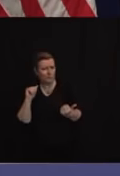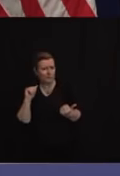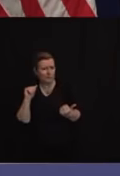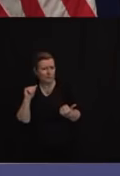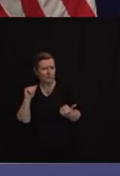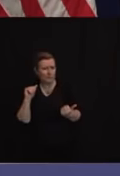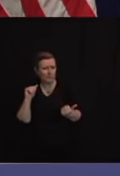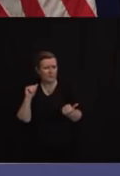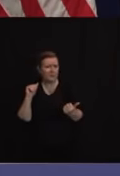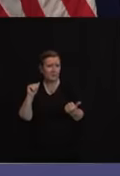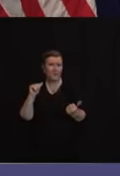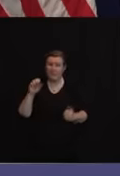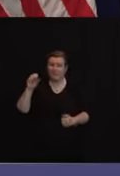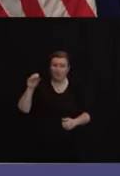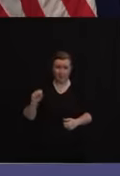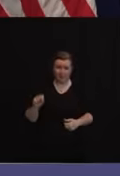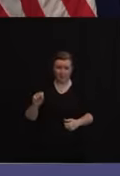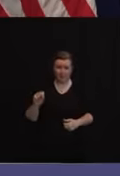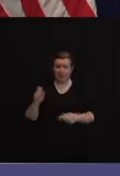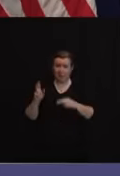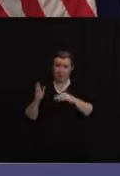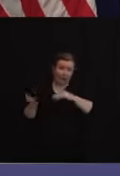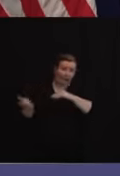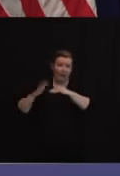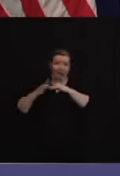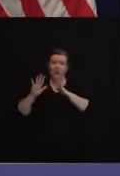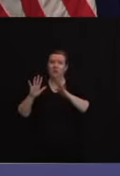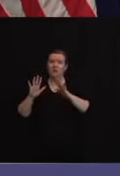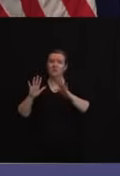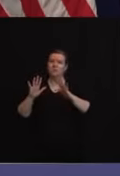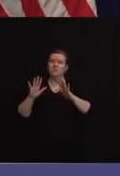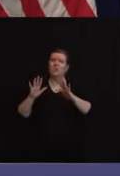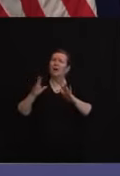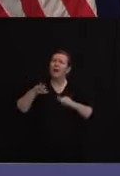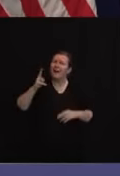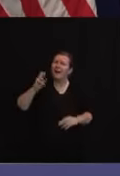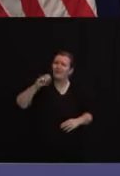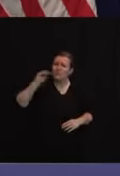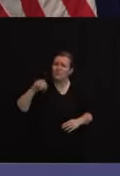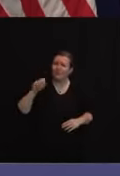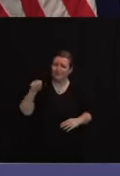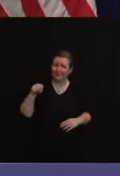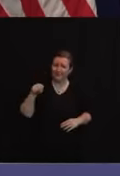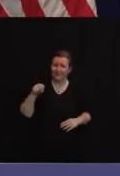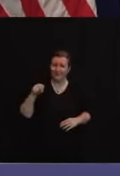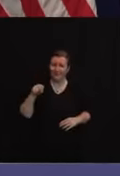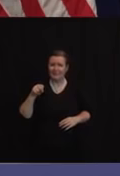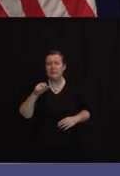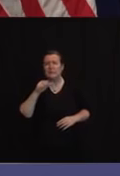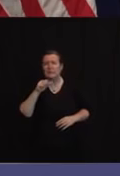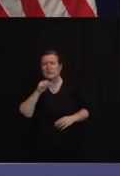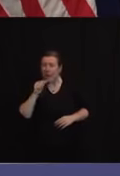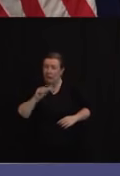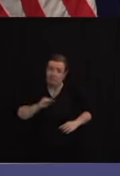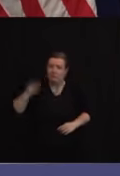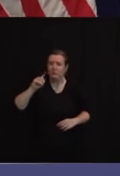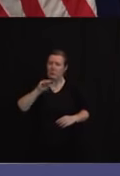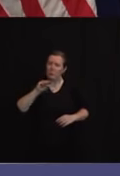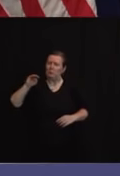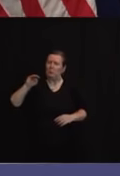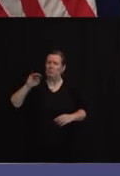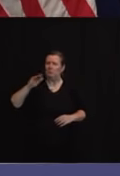are a lot lower. Thank God. Let's hope it stays that way. And I incorporate by reference